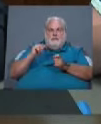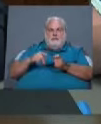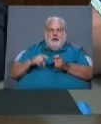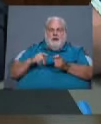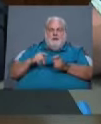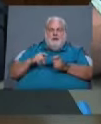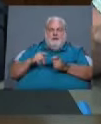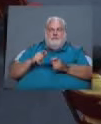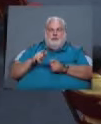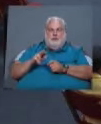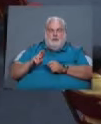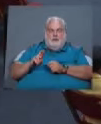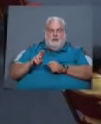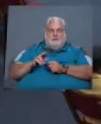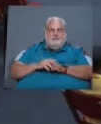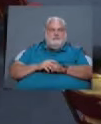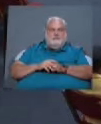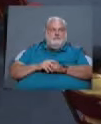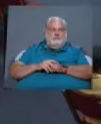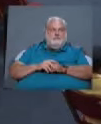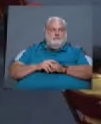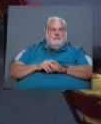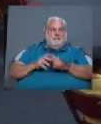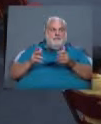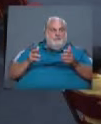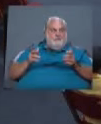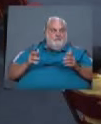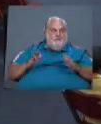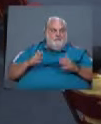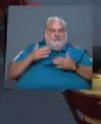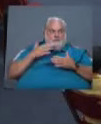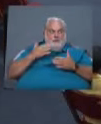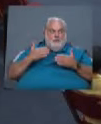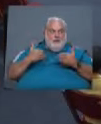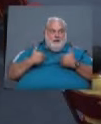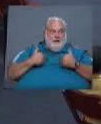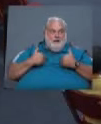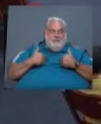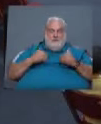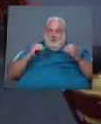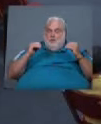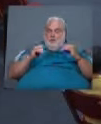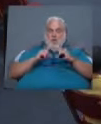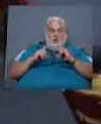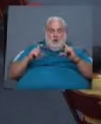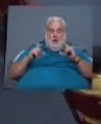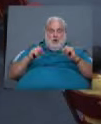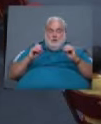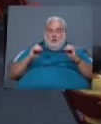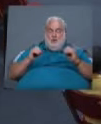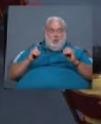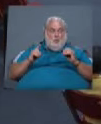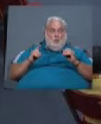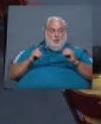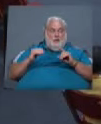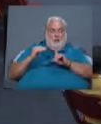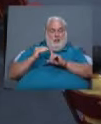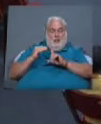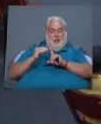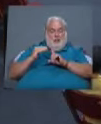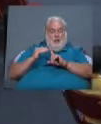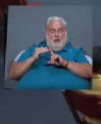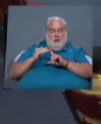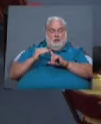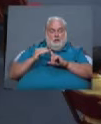Little Rock, Arkansas, and for other purposes. Thank you. We have no cards and nobody